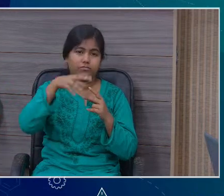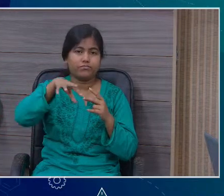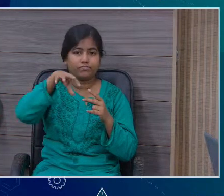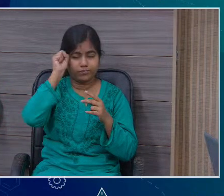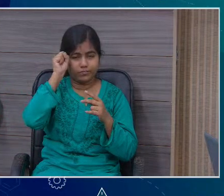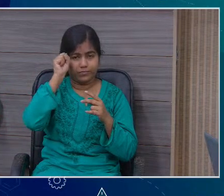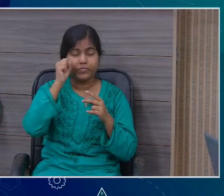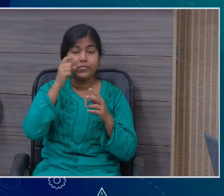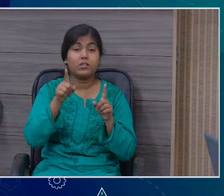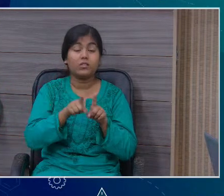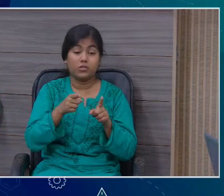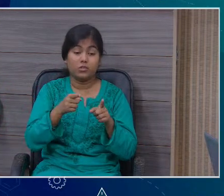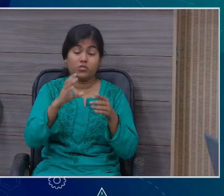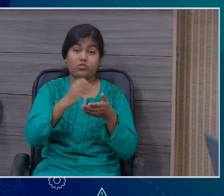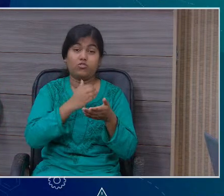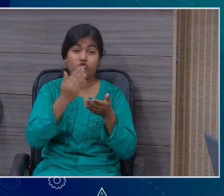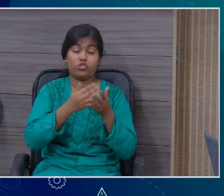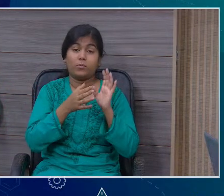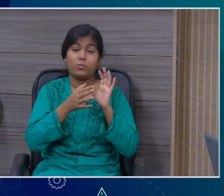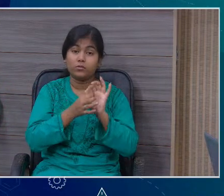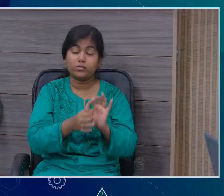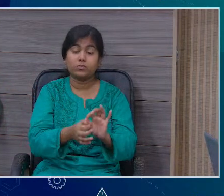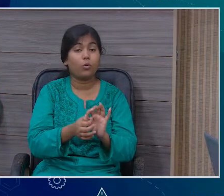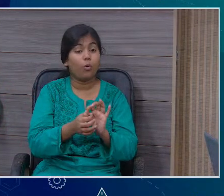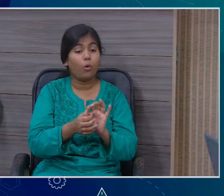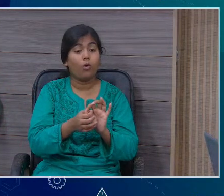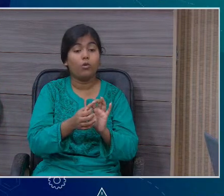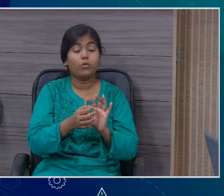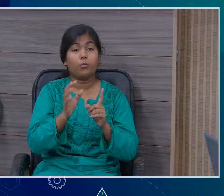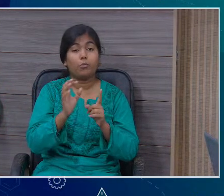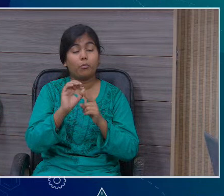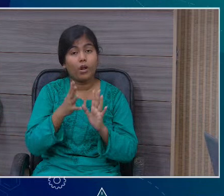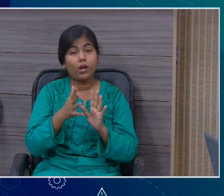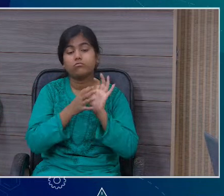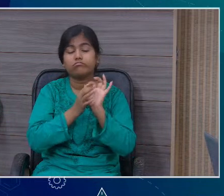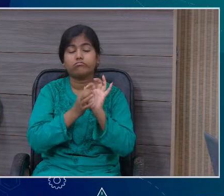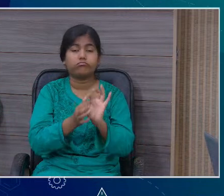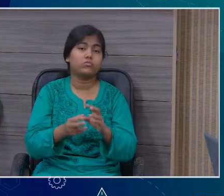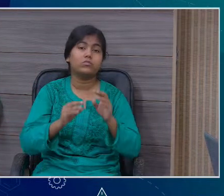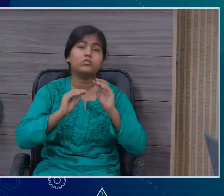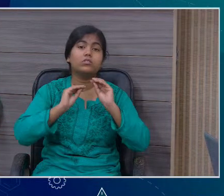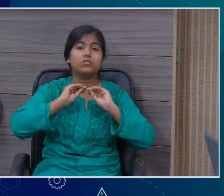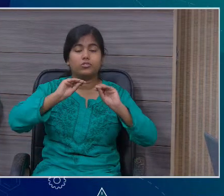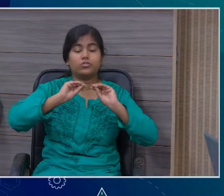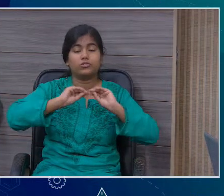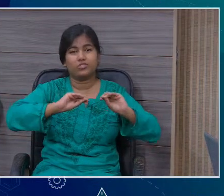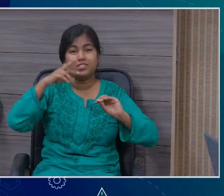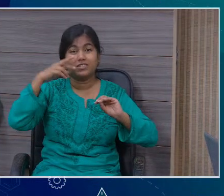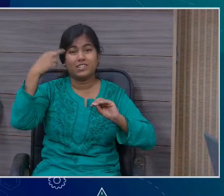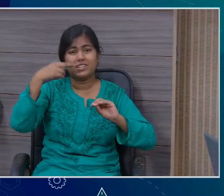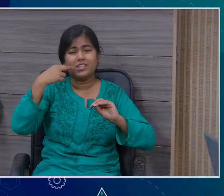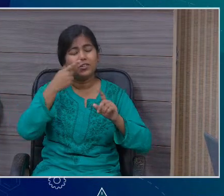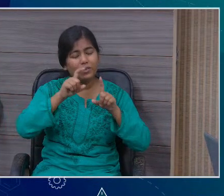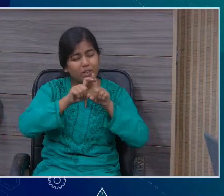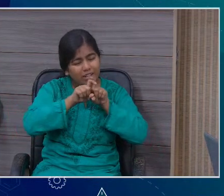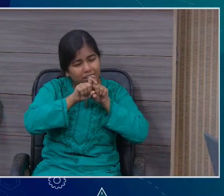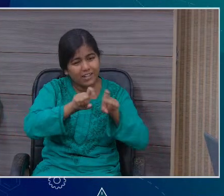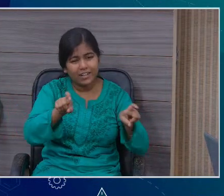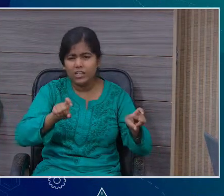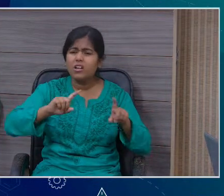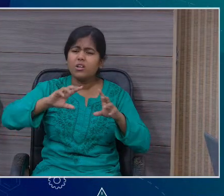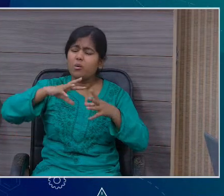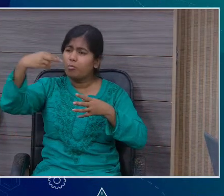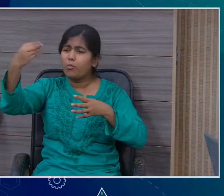them understand thoroughly, so that later on also in their life it is clear to them not to differentiate or to